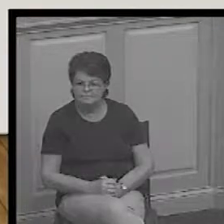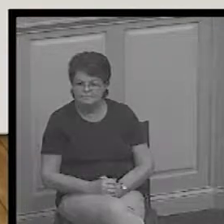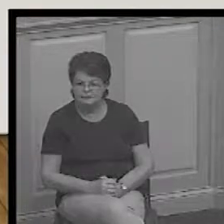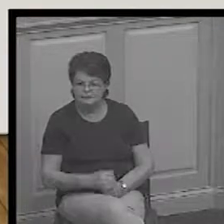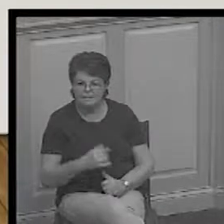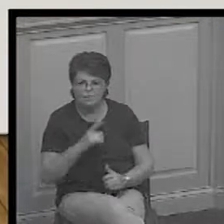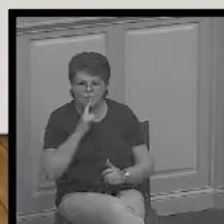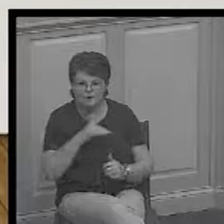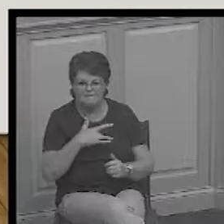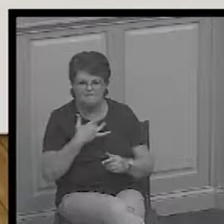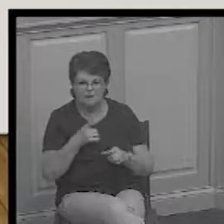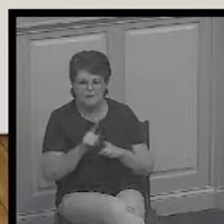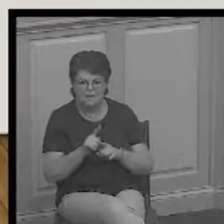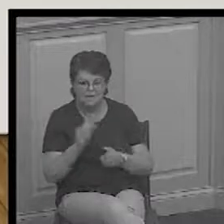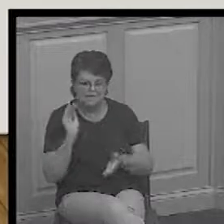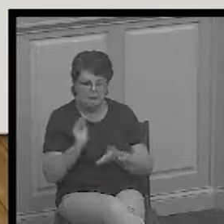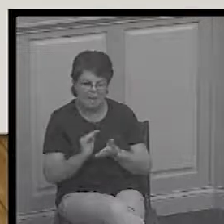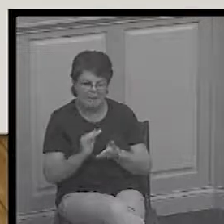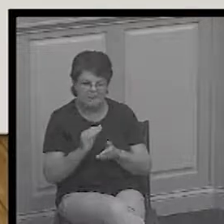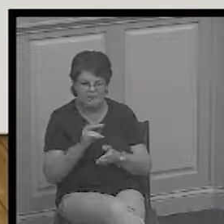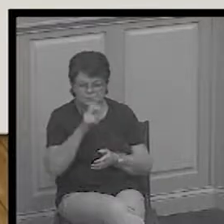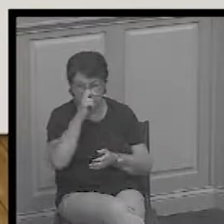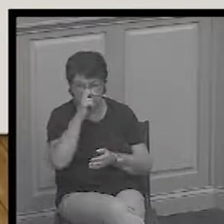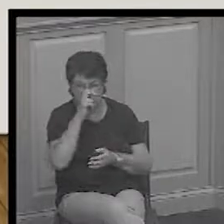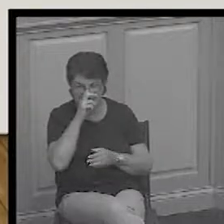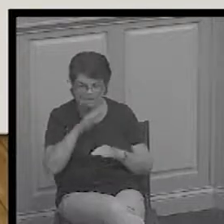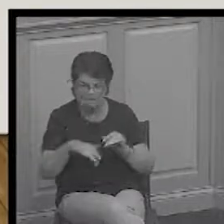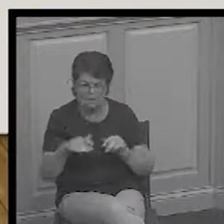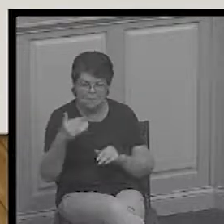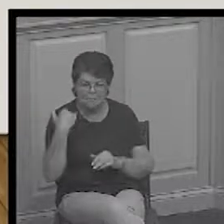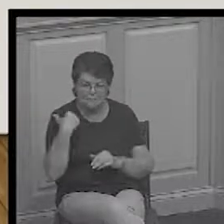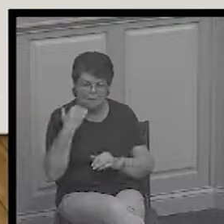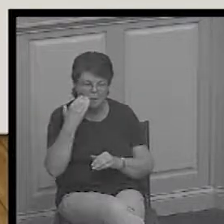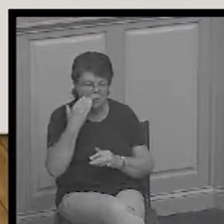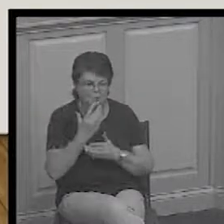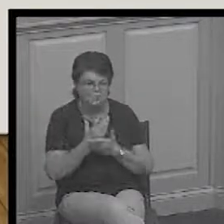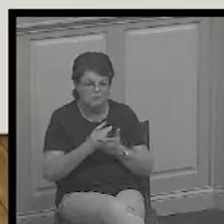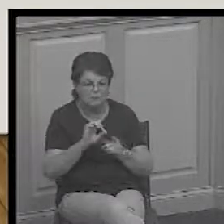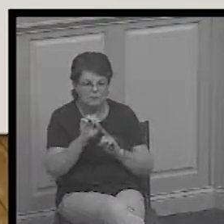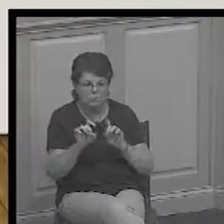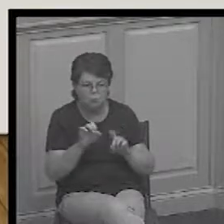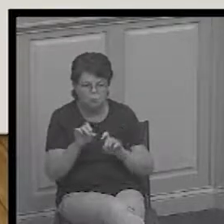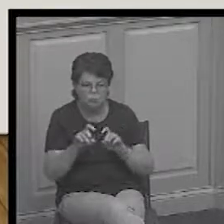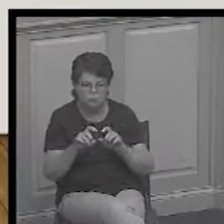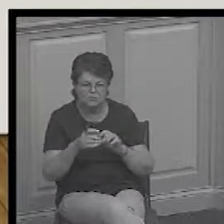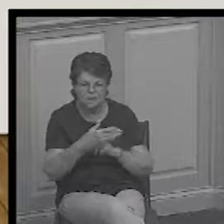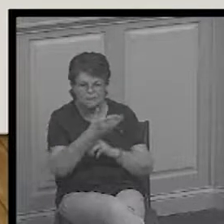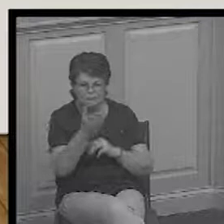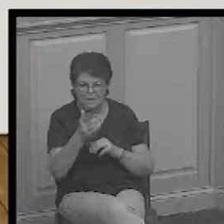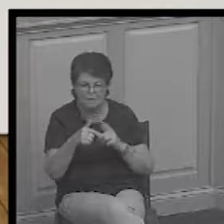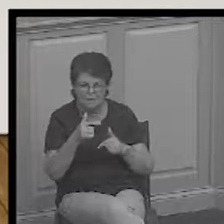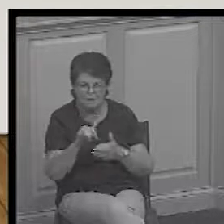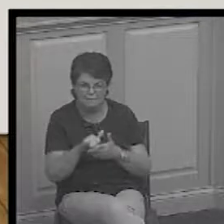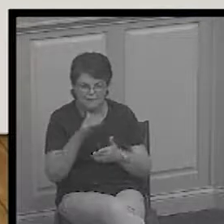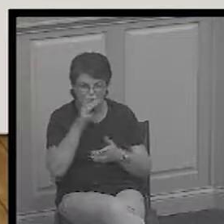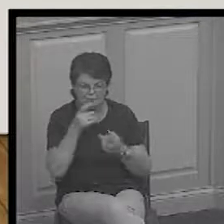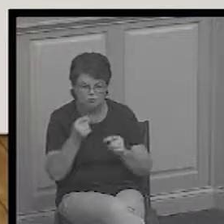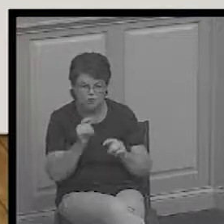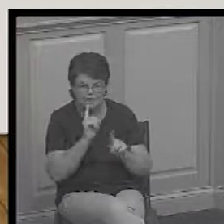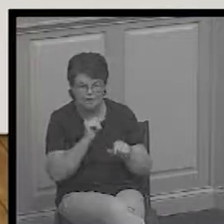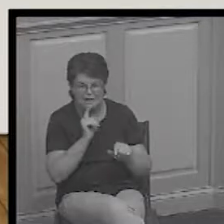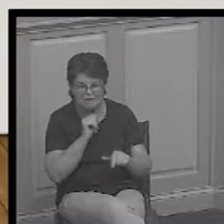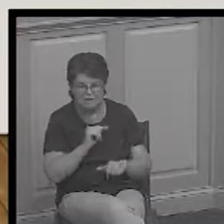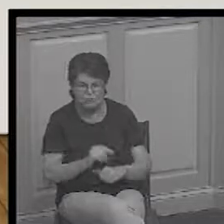We just really feel like it's less restrictive than it was before. I know there's some questions out there about that, and we'll try to answer those.